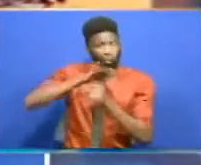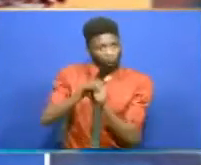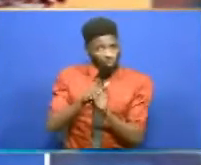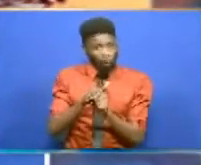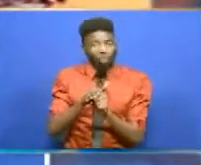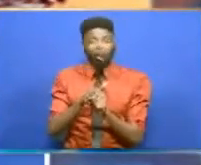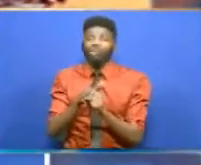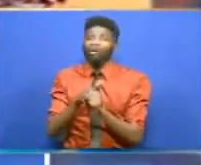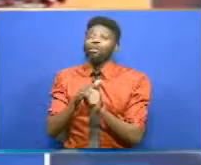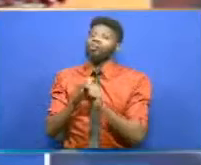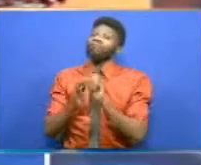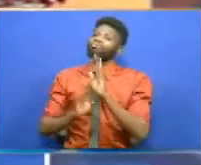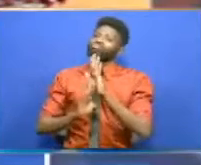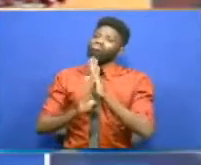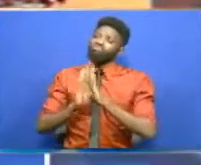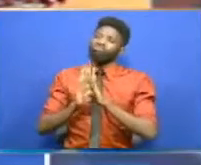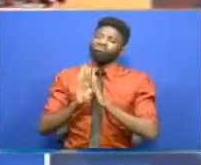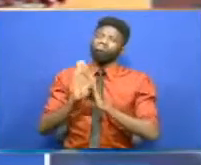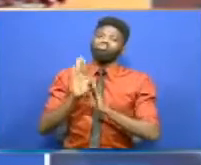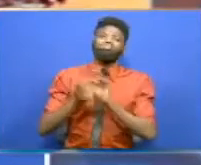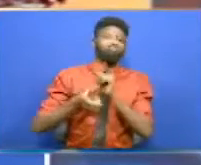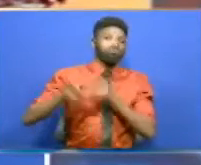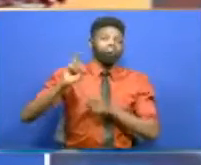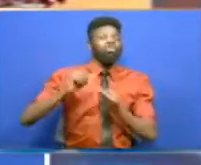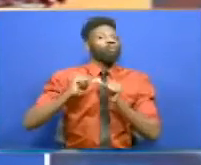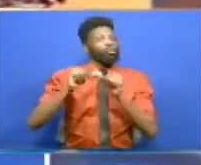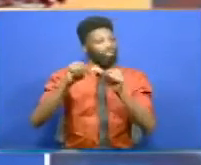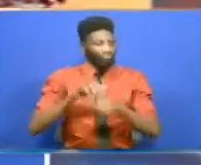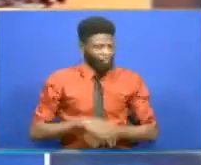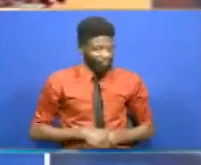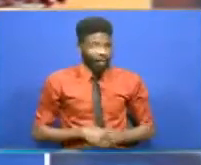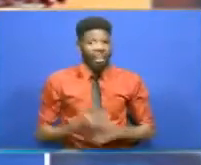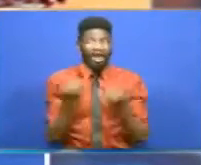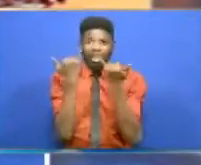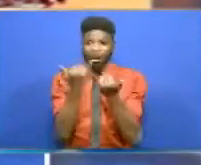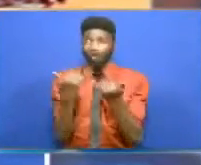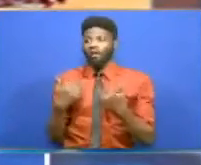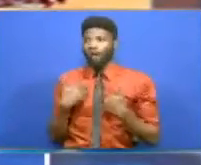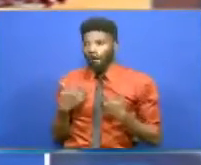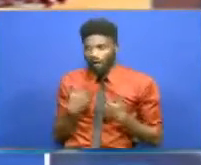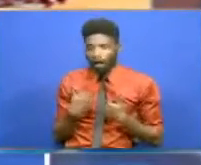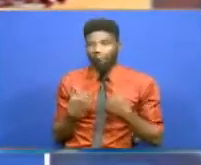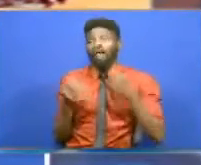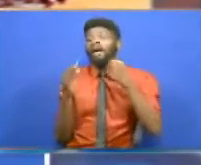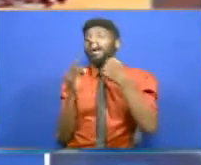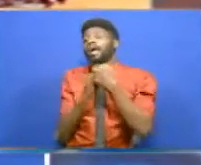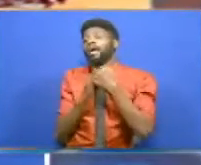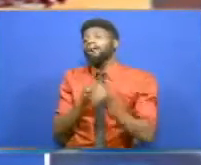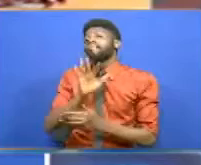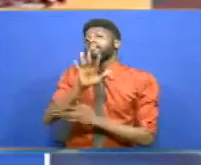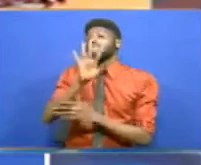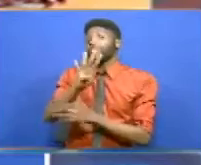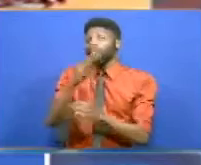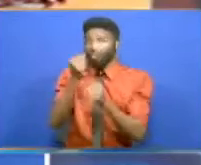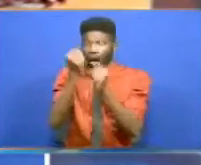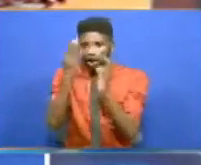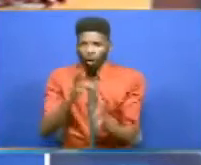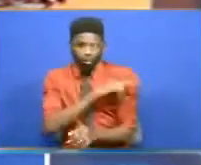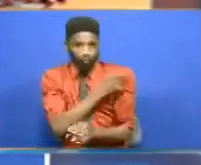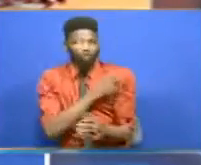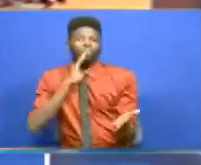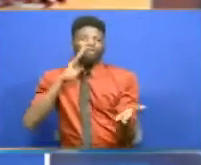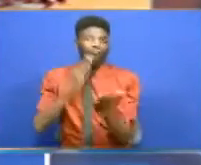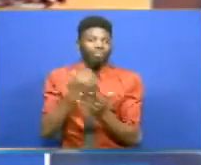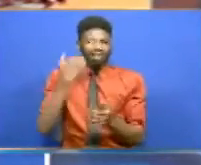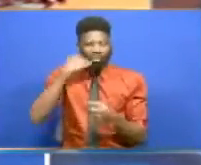vimeendelea kuongezeka. Kufikia sasa, wahudumu 854 wa afya wamedhibitishwa kuwa na virusi